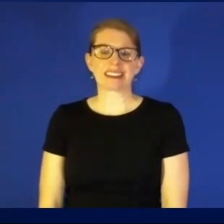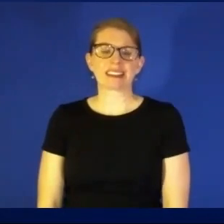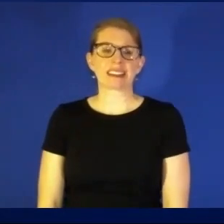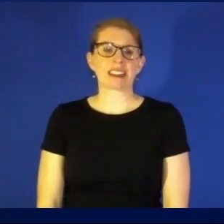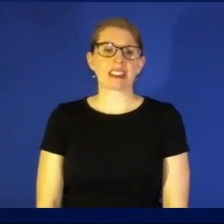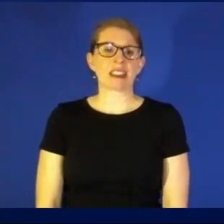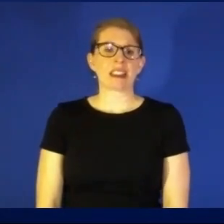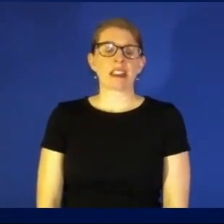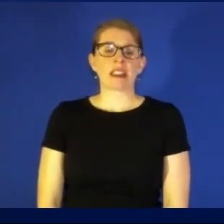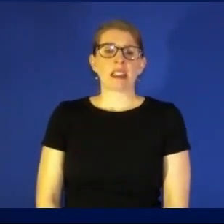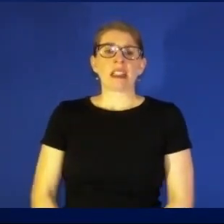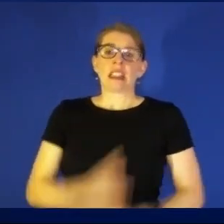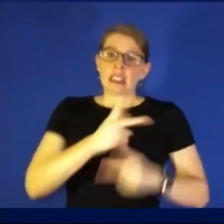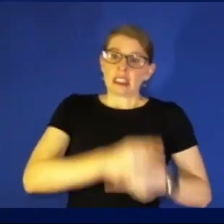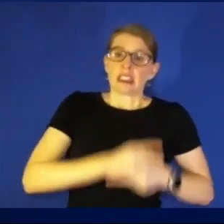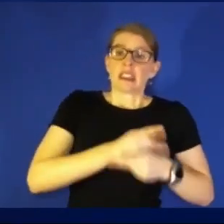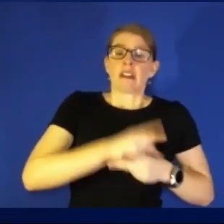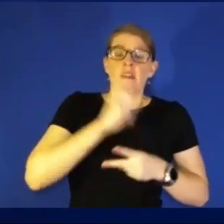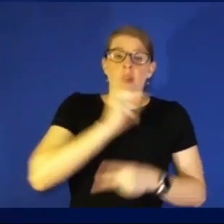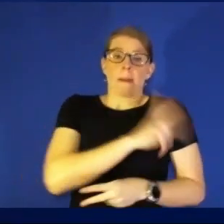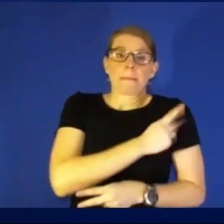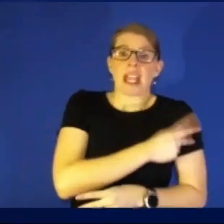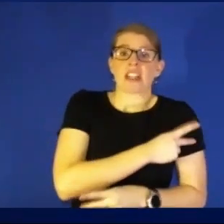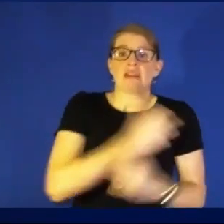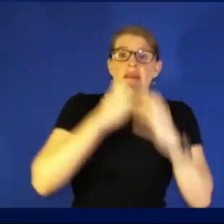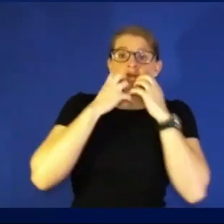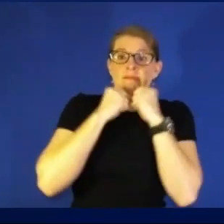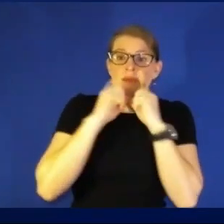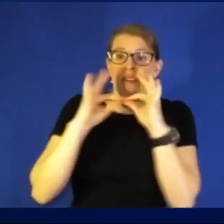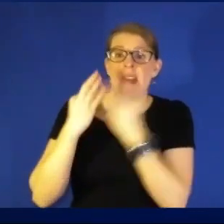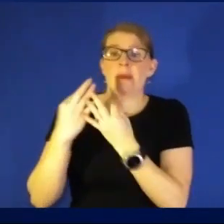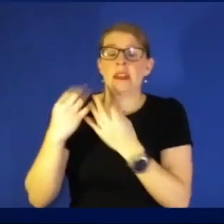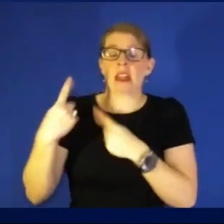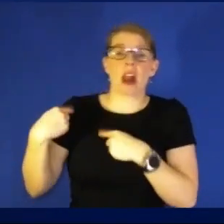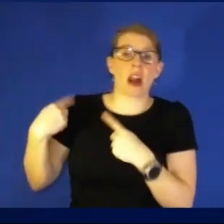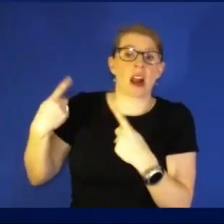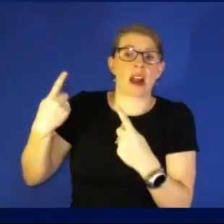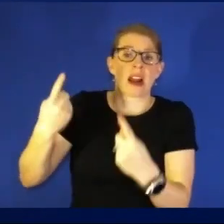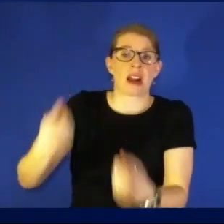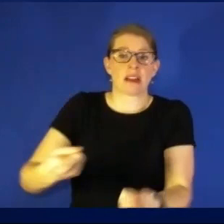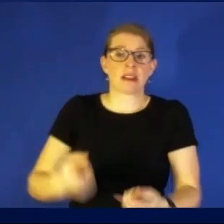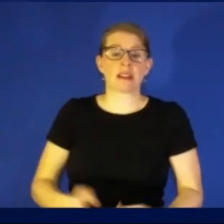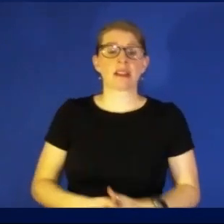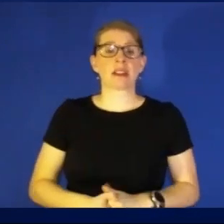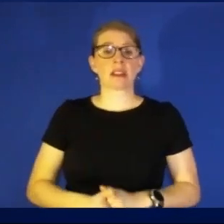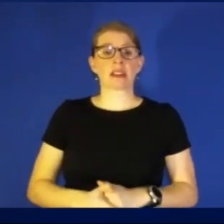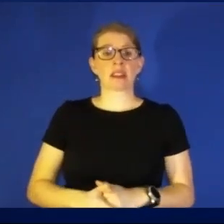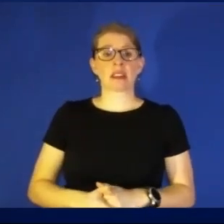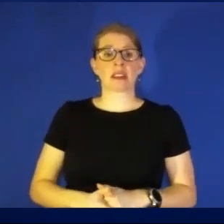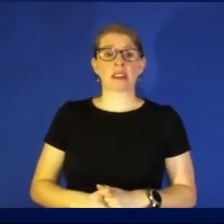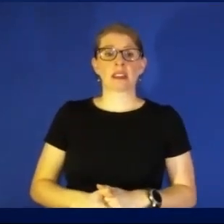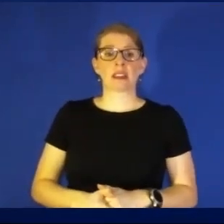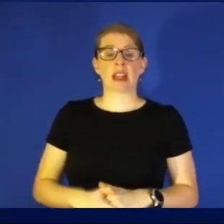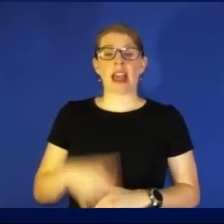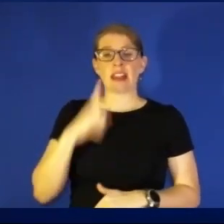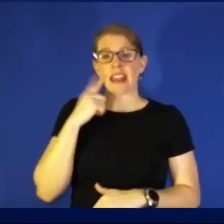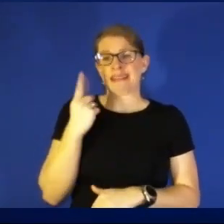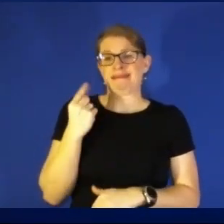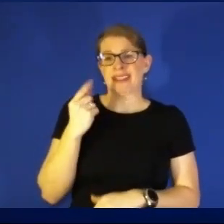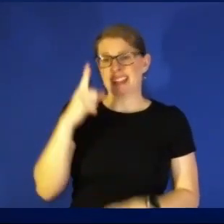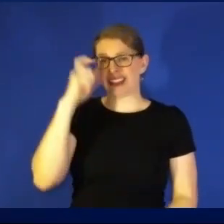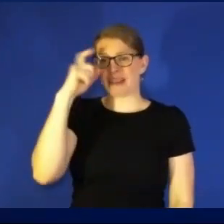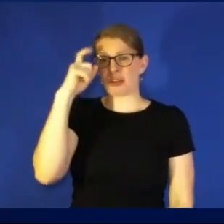been caring for patients and loved ones with COVID for a long time. I think last summer was a little